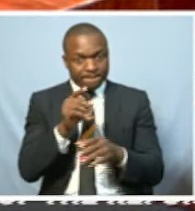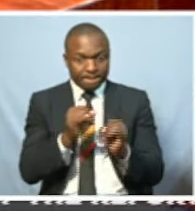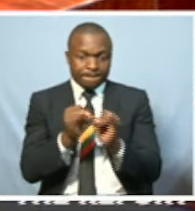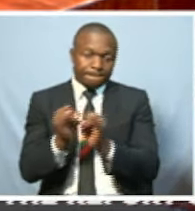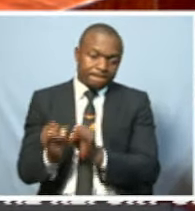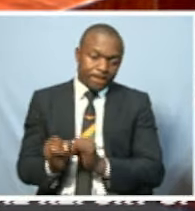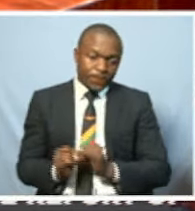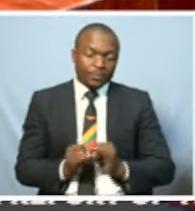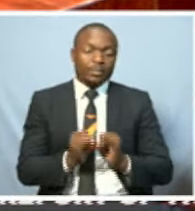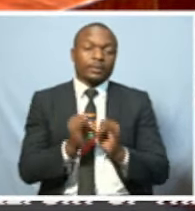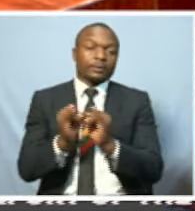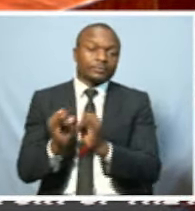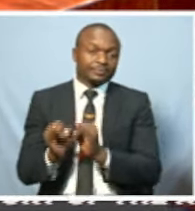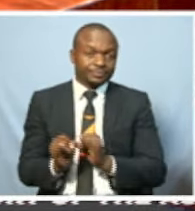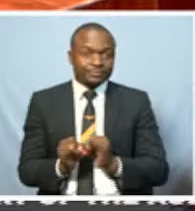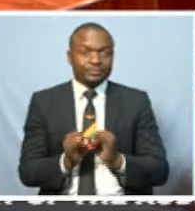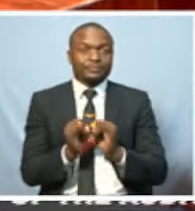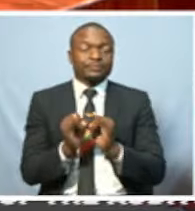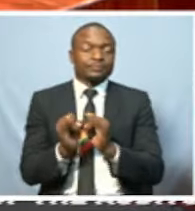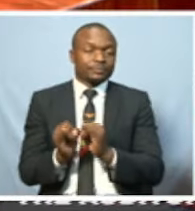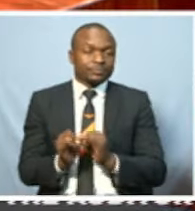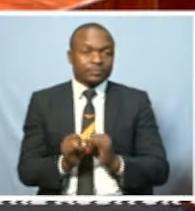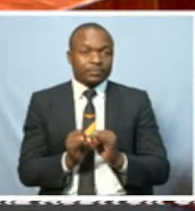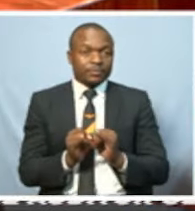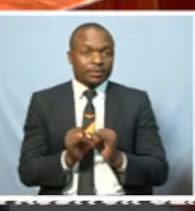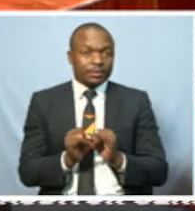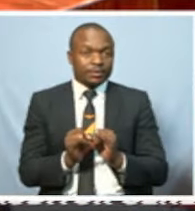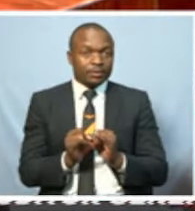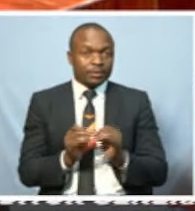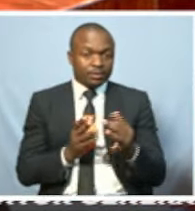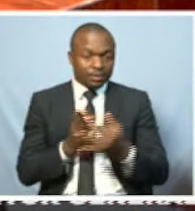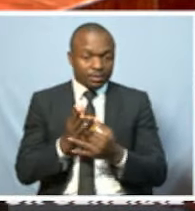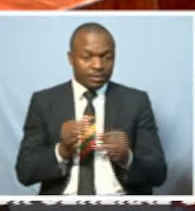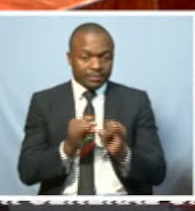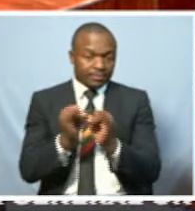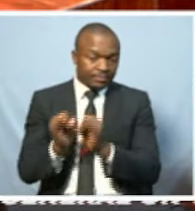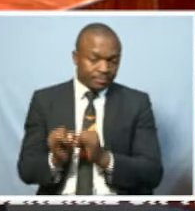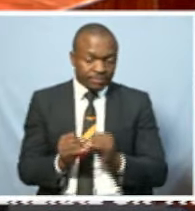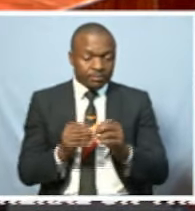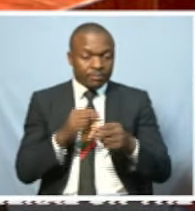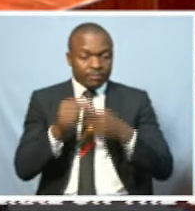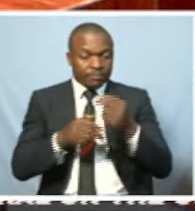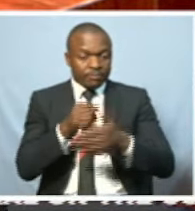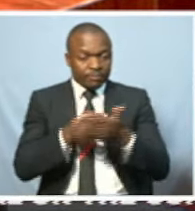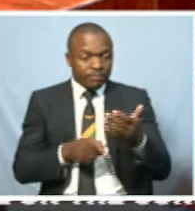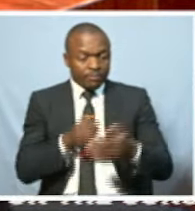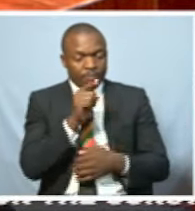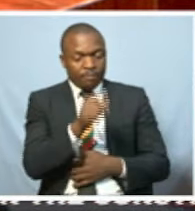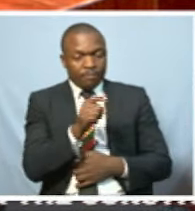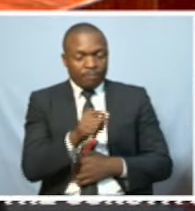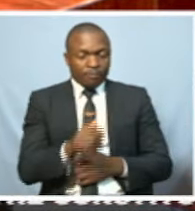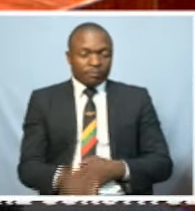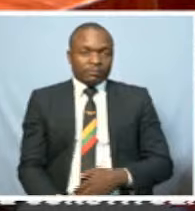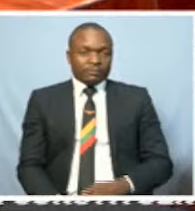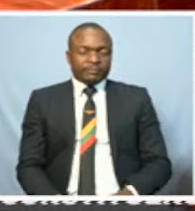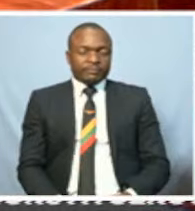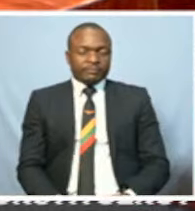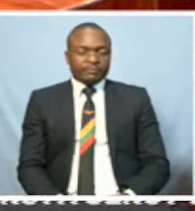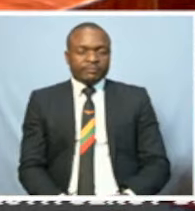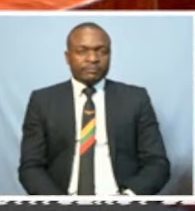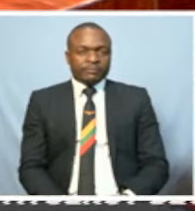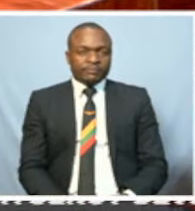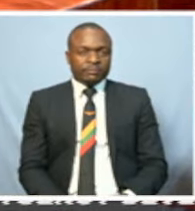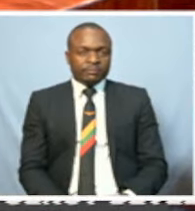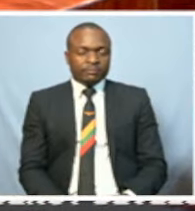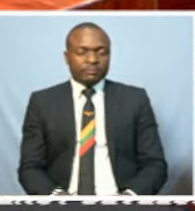implemented. By implementation, I mean what you have paid on